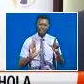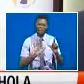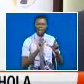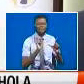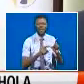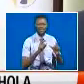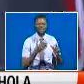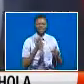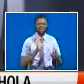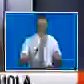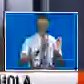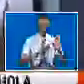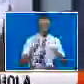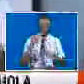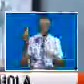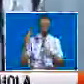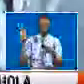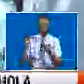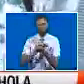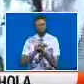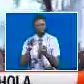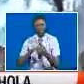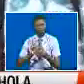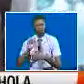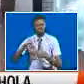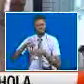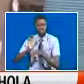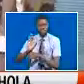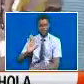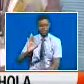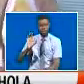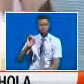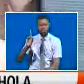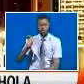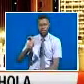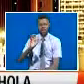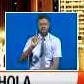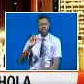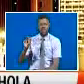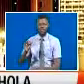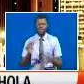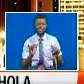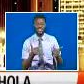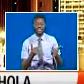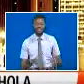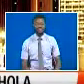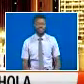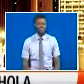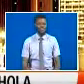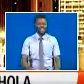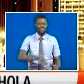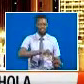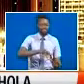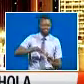and radicalization. Ode Francis, KTN News, Nairobi. Na mpenzi mtazamaji, tukiachana